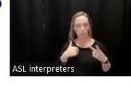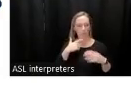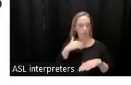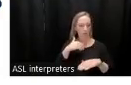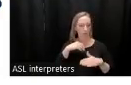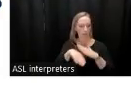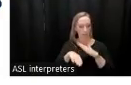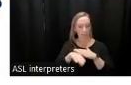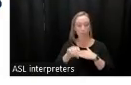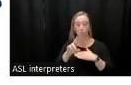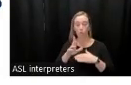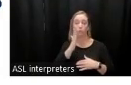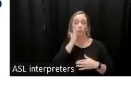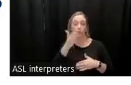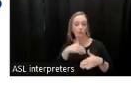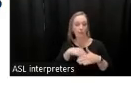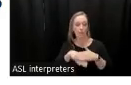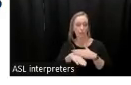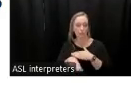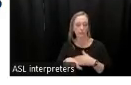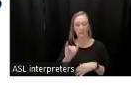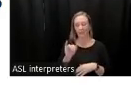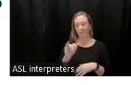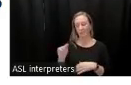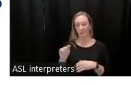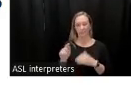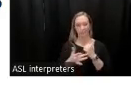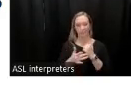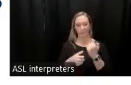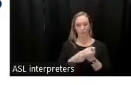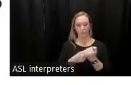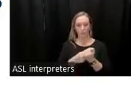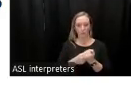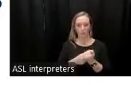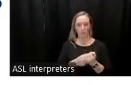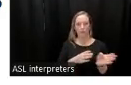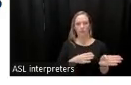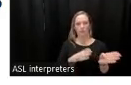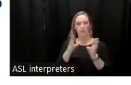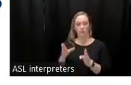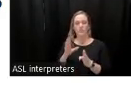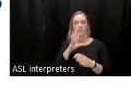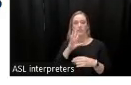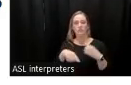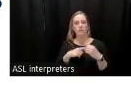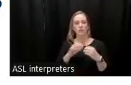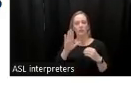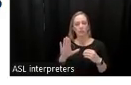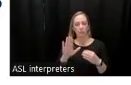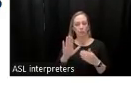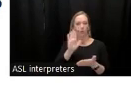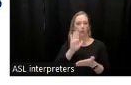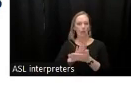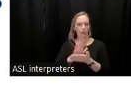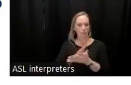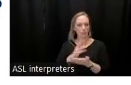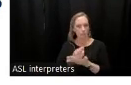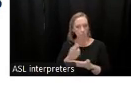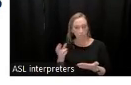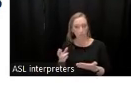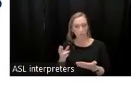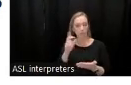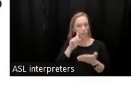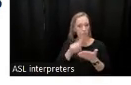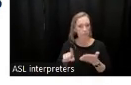get access to, IT support. Talk about your scholarly and academic resources. Are there any